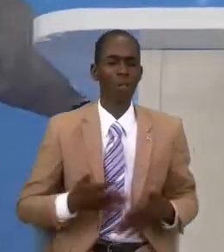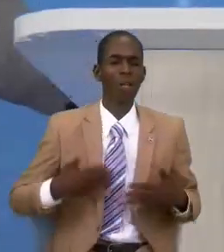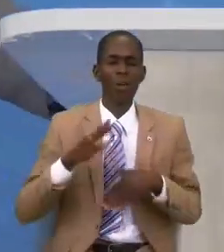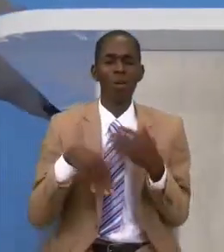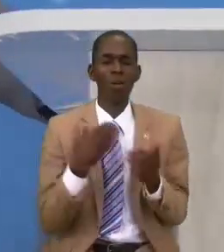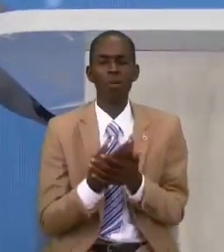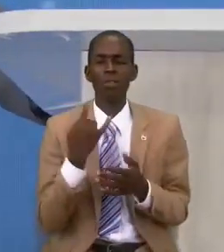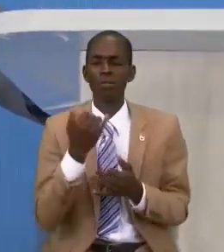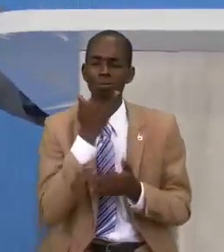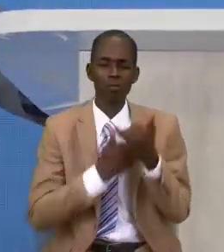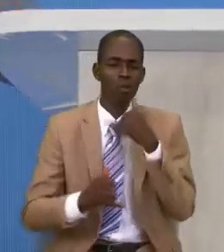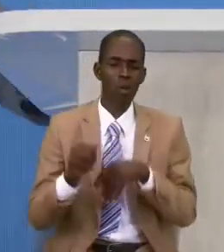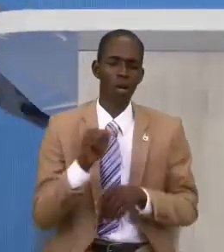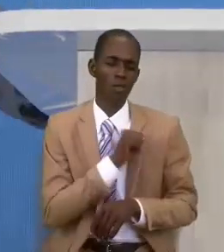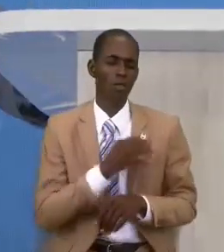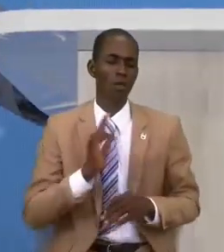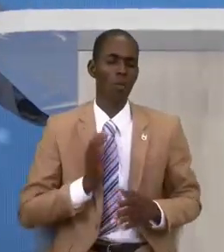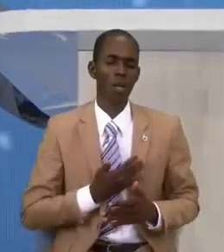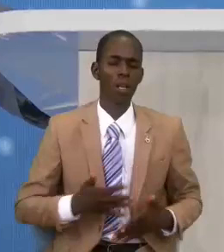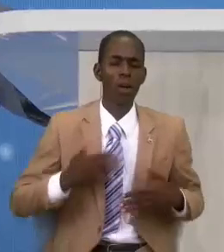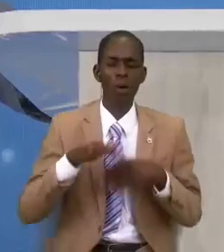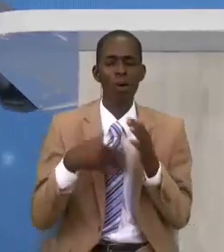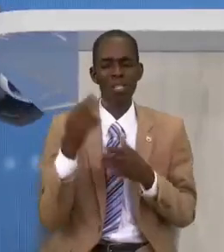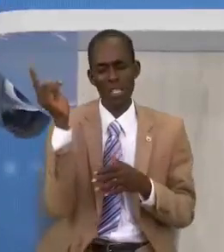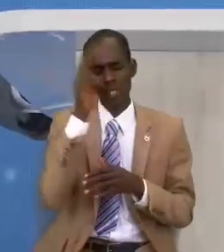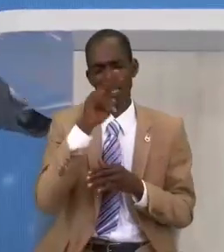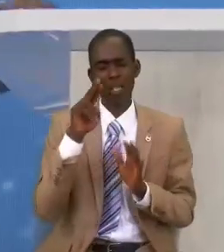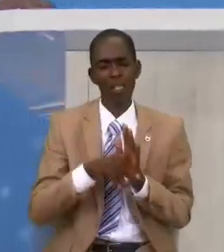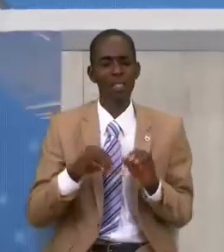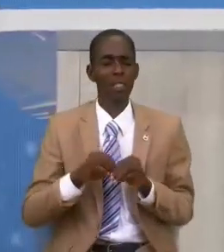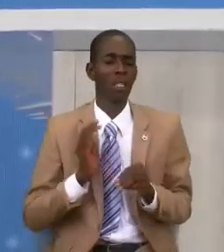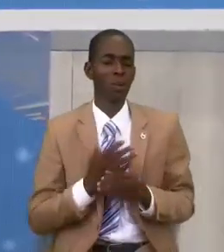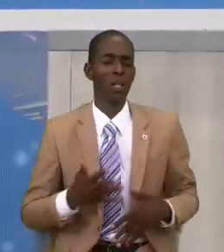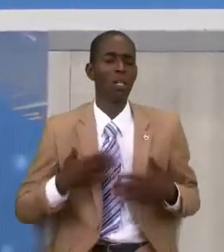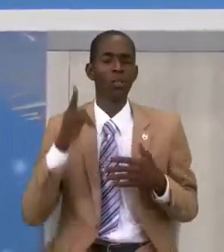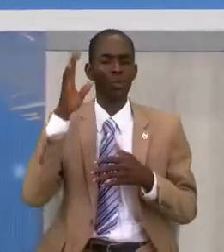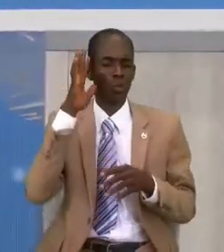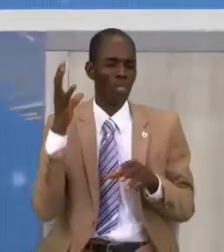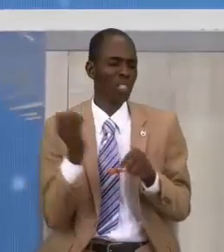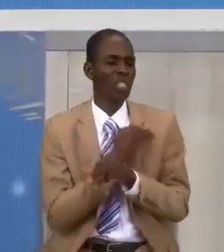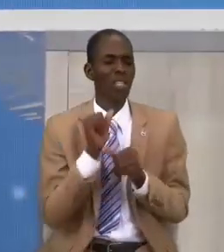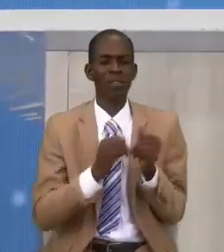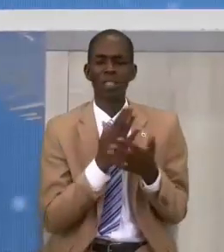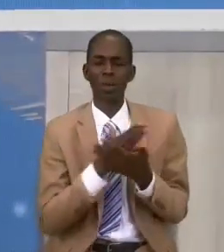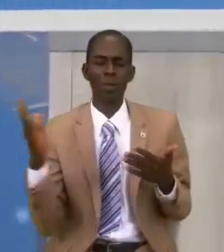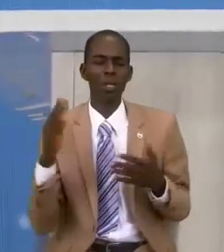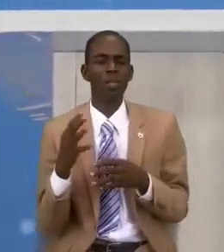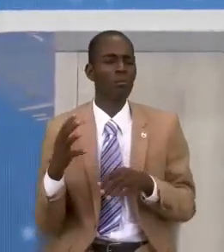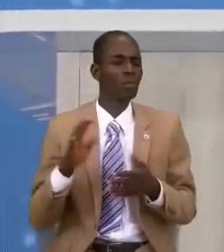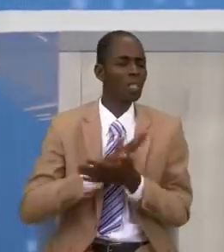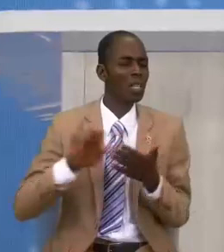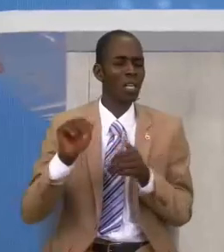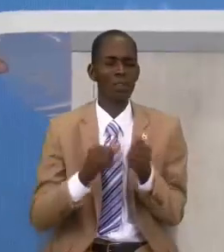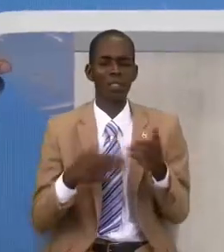we pray you brush everything away, cleanse everything away, and make us sober-minded followers